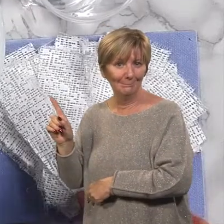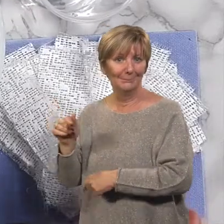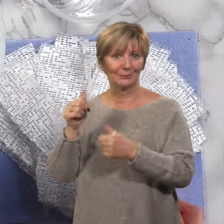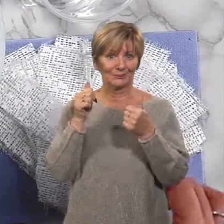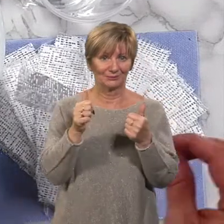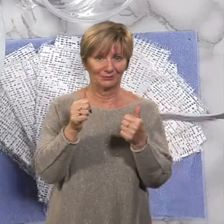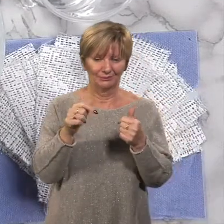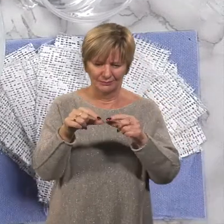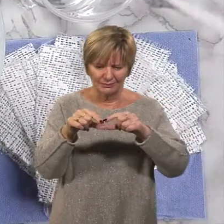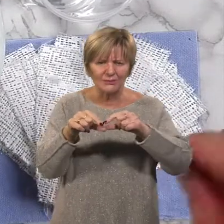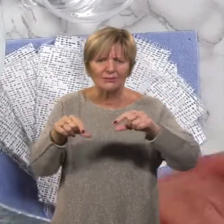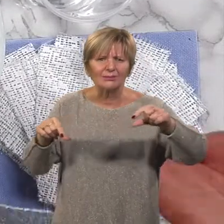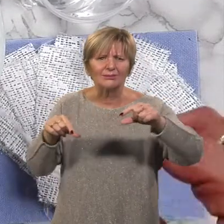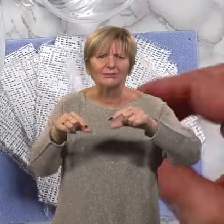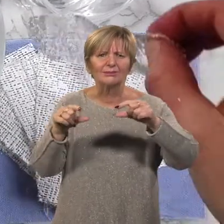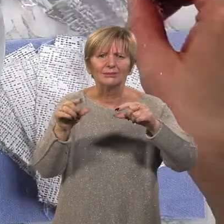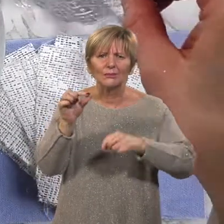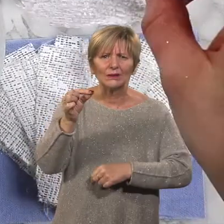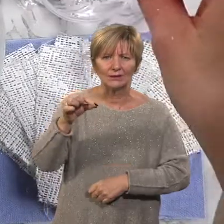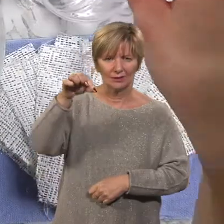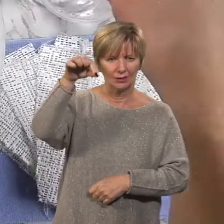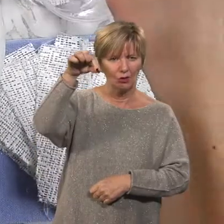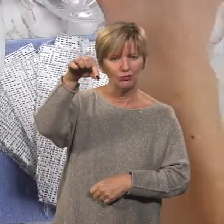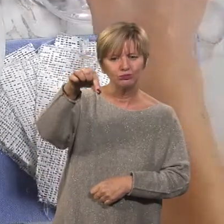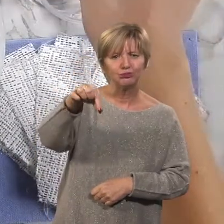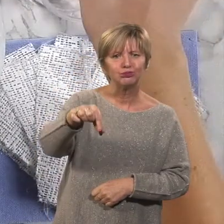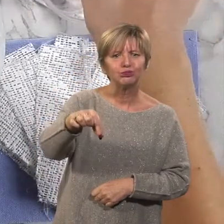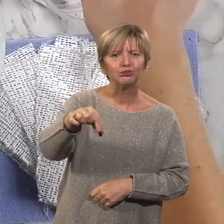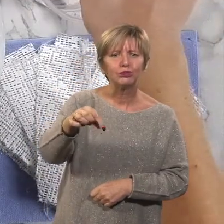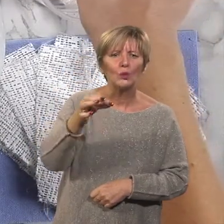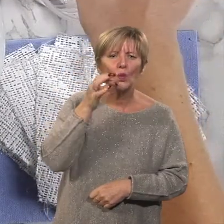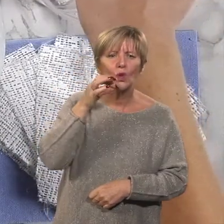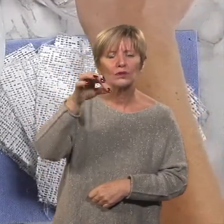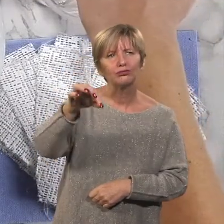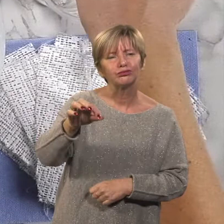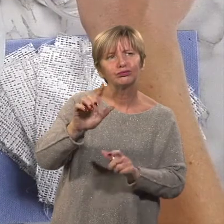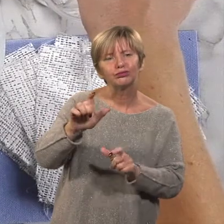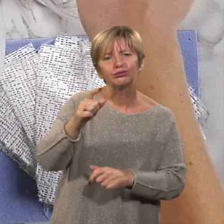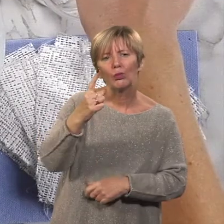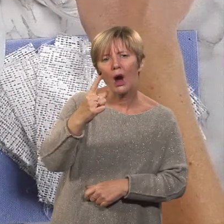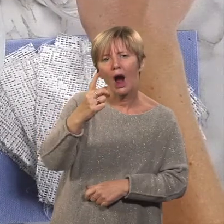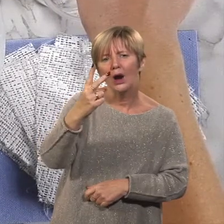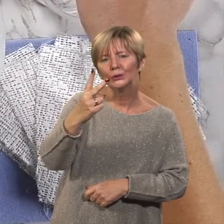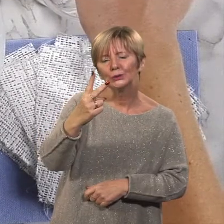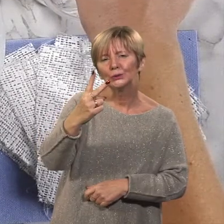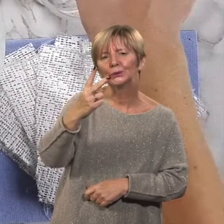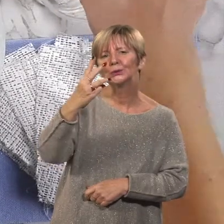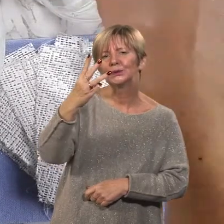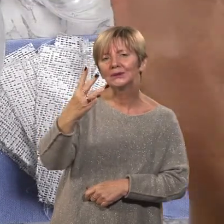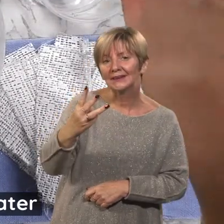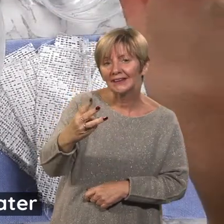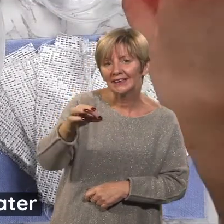Now get your first strip of Modroc and dip all the way into your cup of water for 3 seconds. So